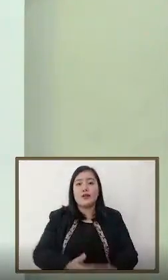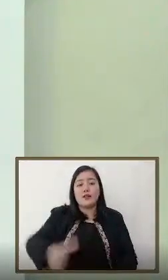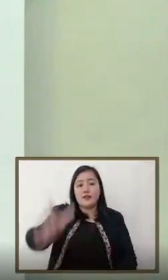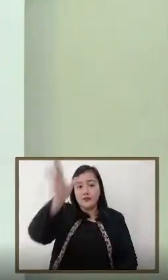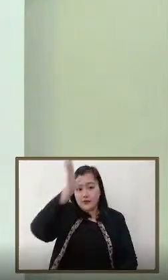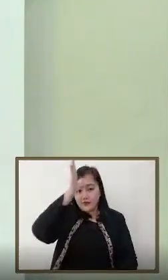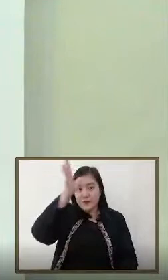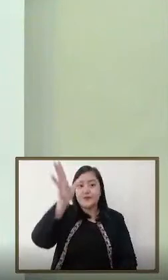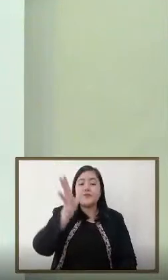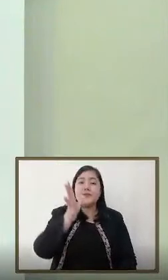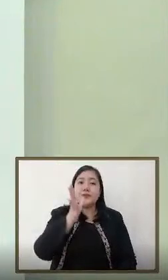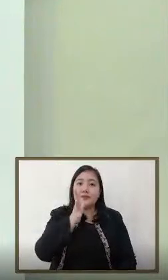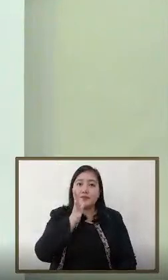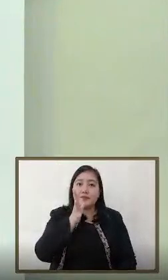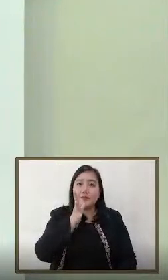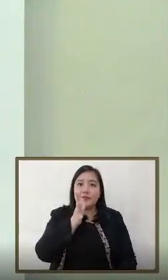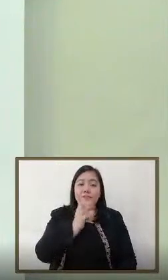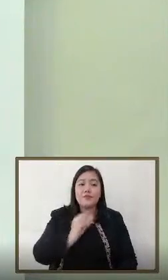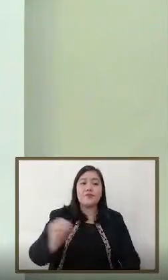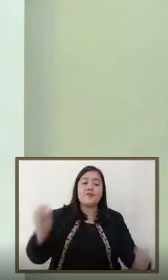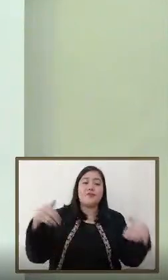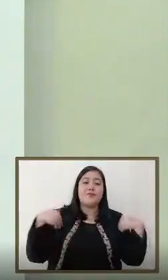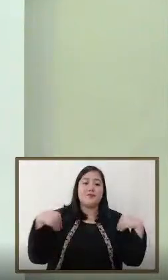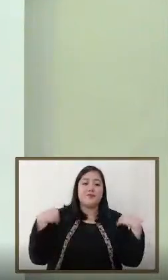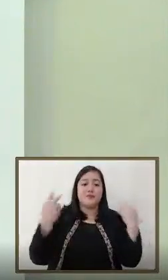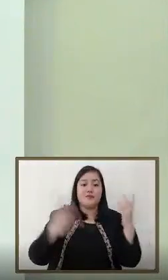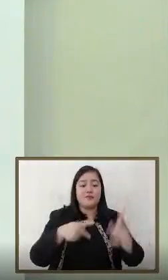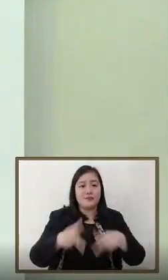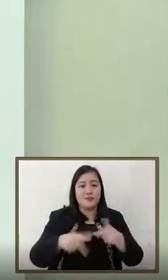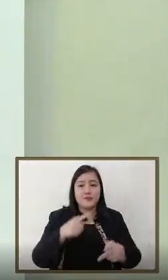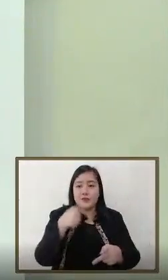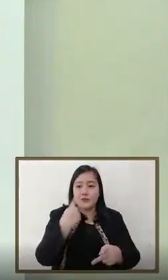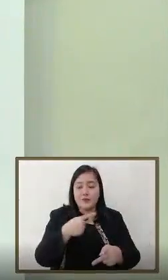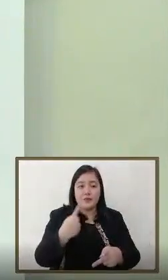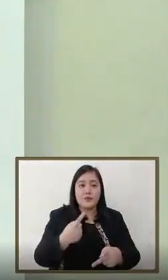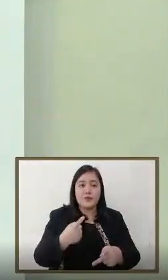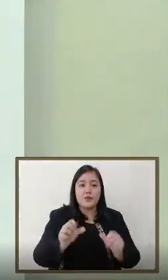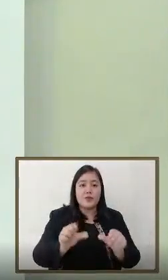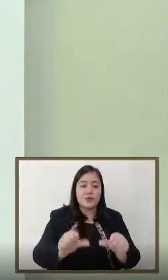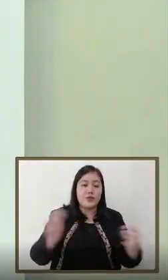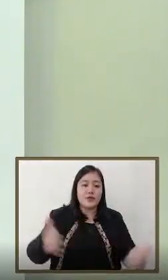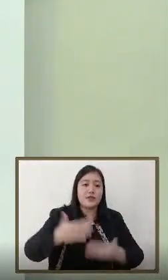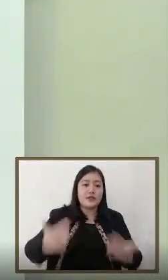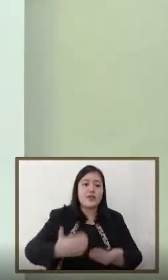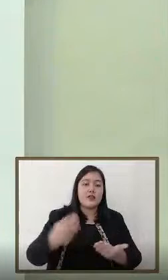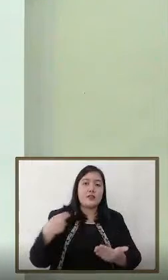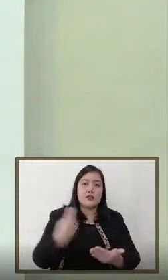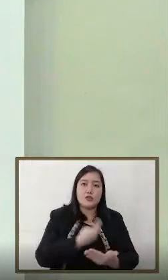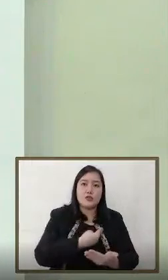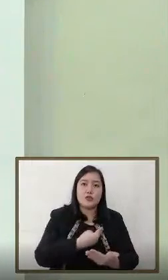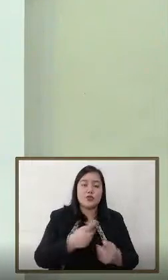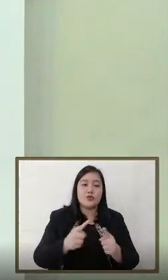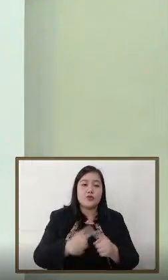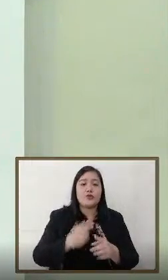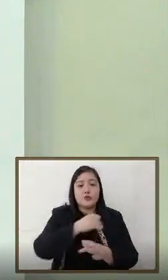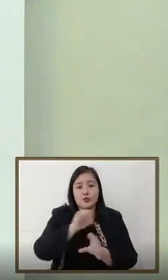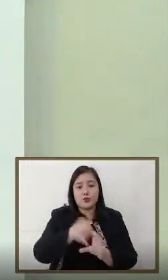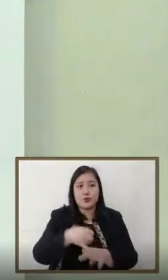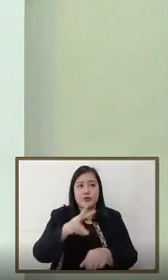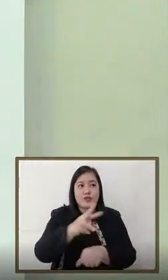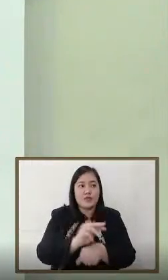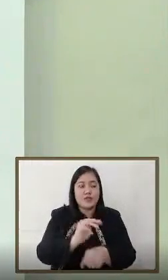much for keeping us involved and also for encouraging us. Also, I will take